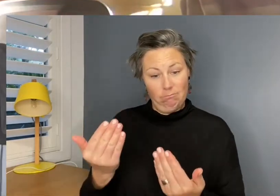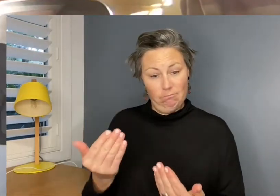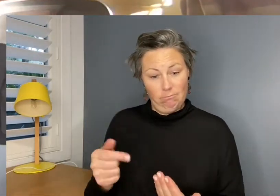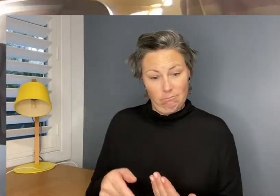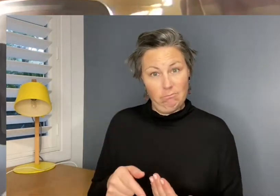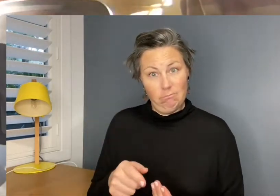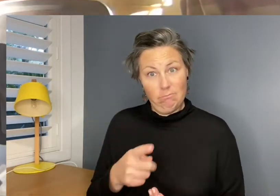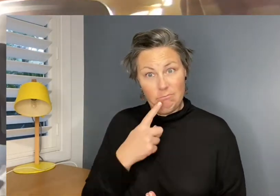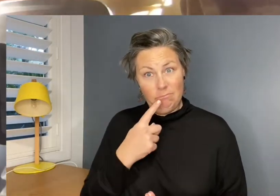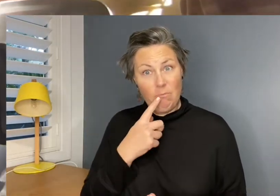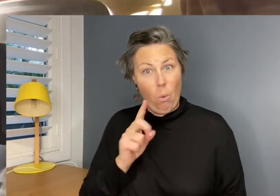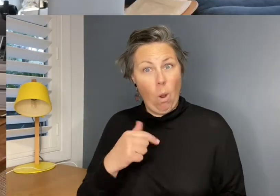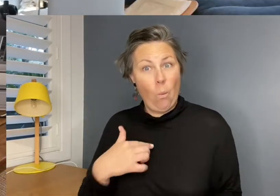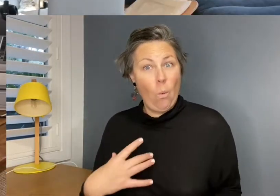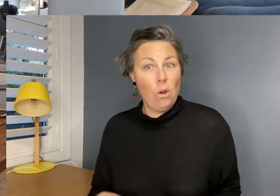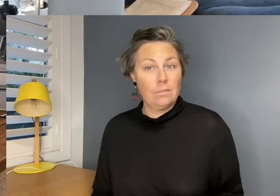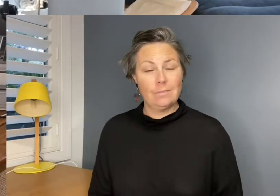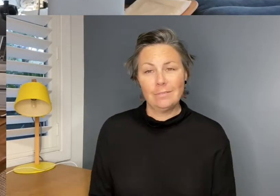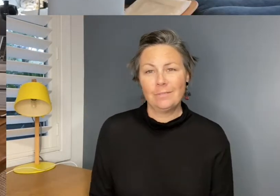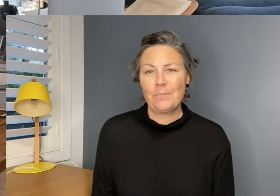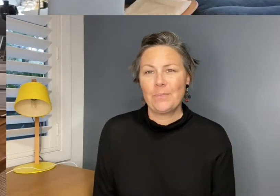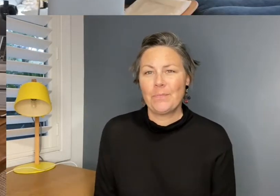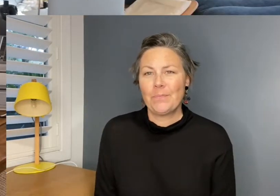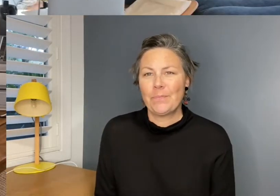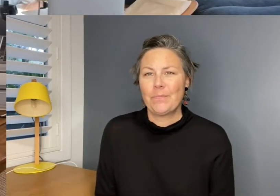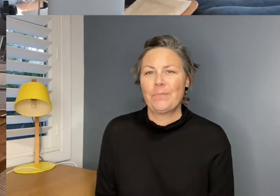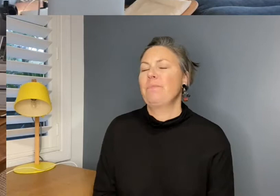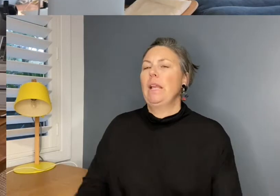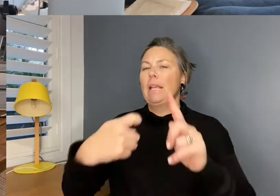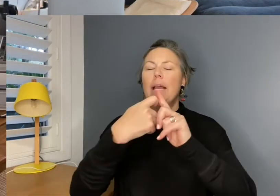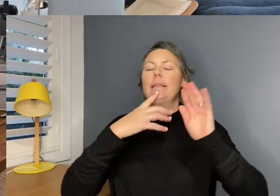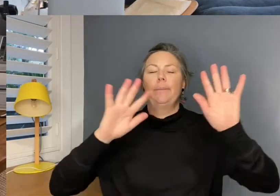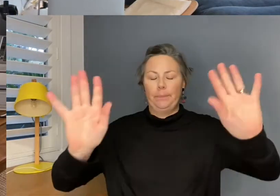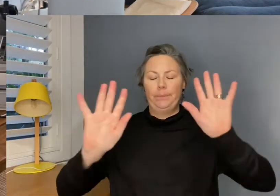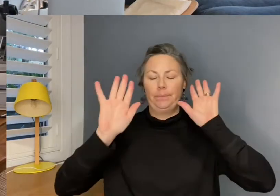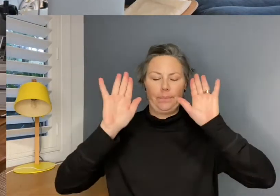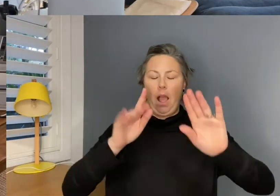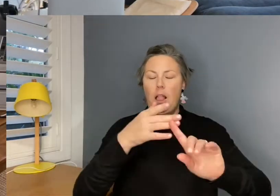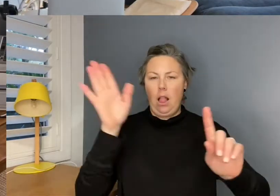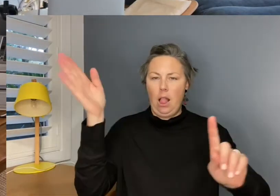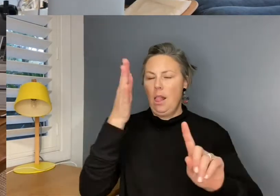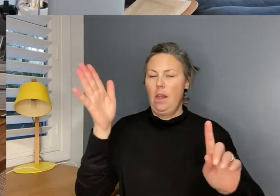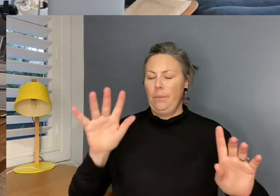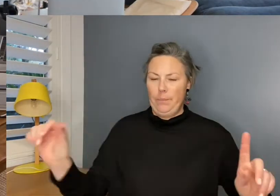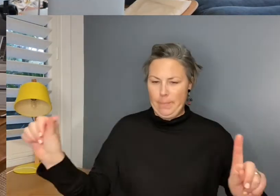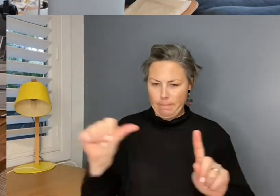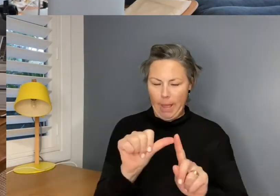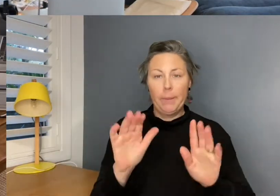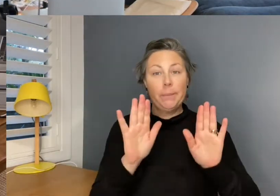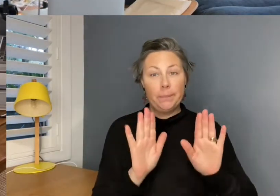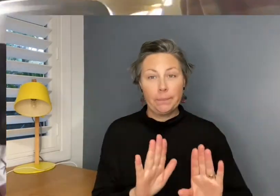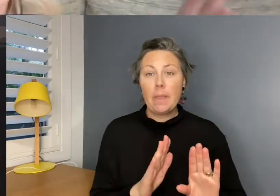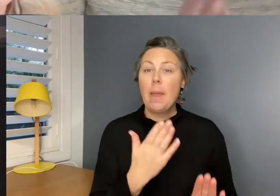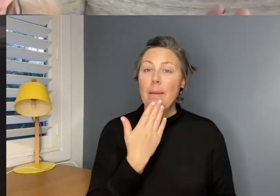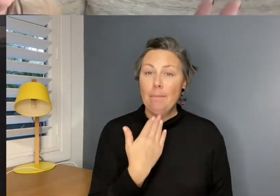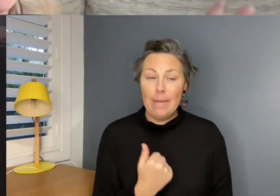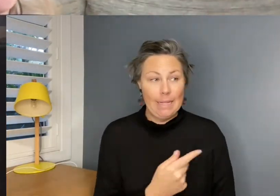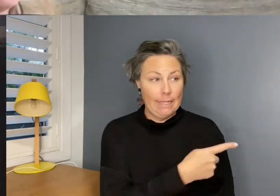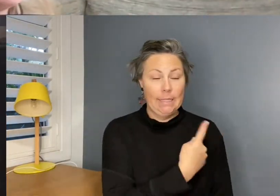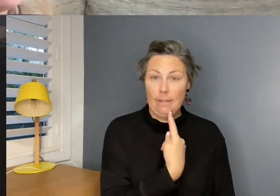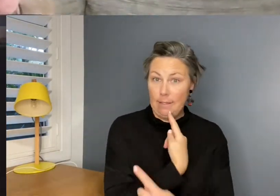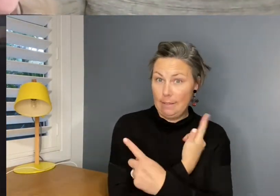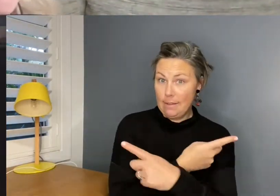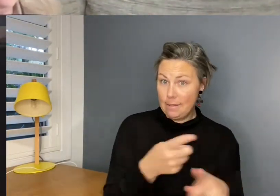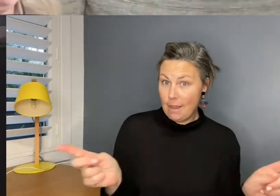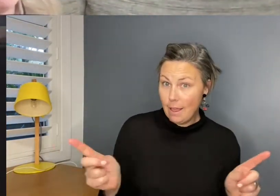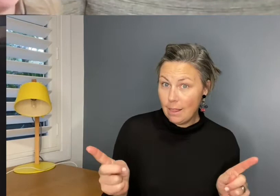wanted in the end. But where was I and what happened? Okay, I'm going to take Sorry, you. I'm going to get you on track for a sec. So, can you